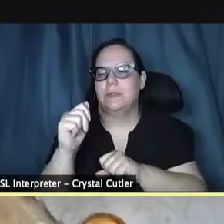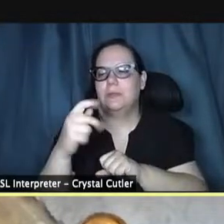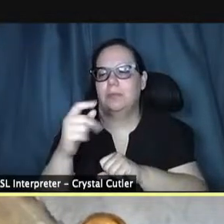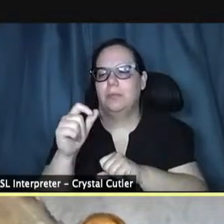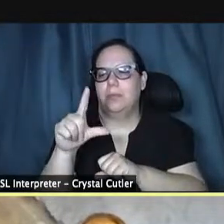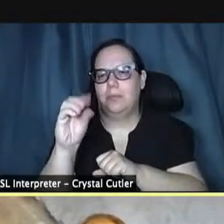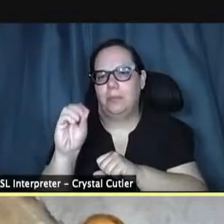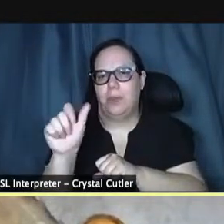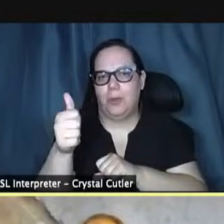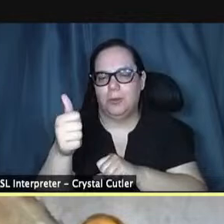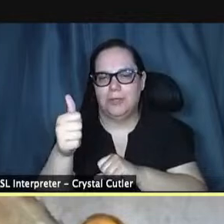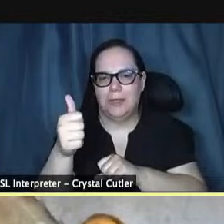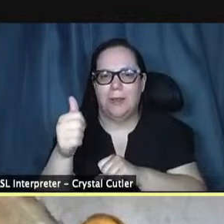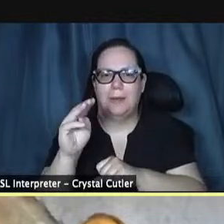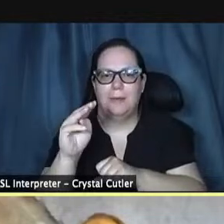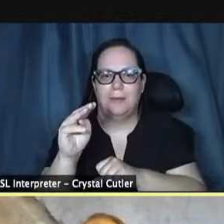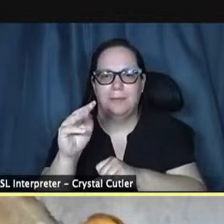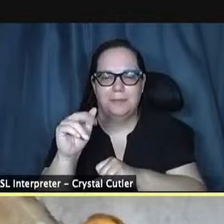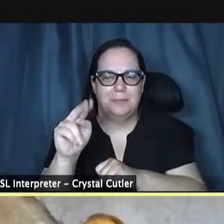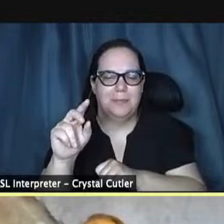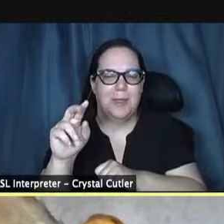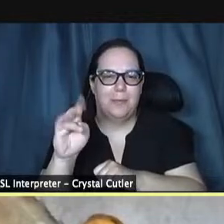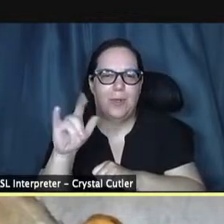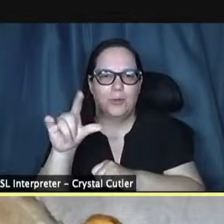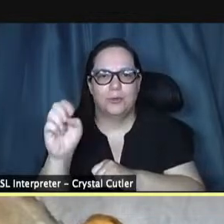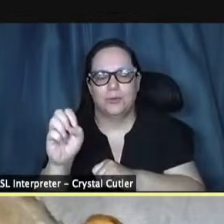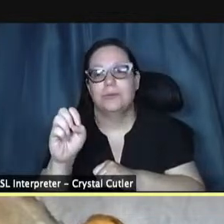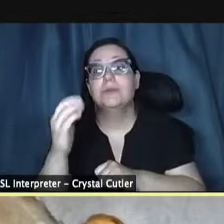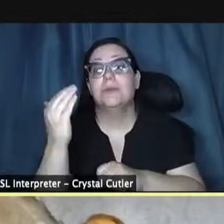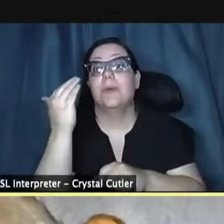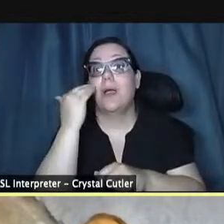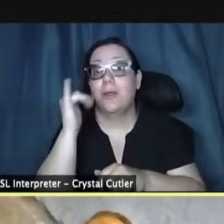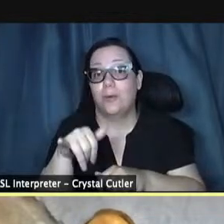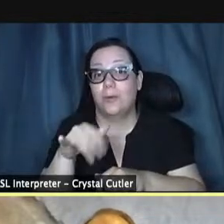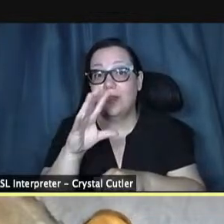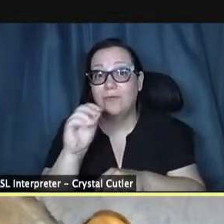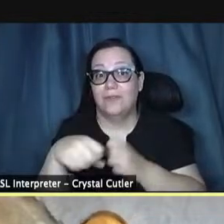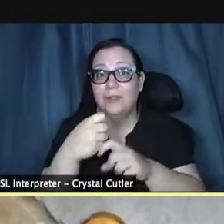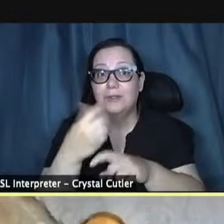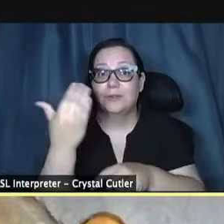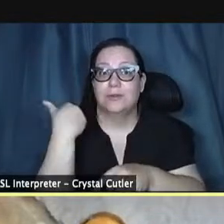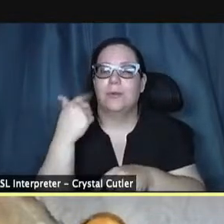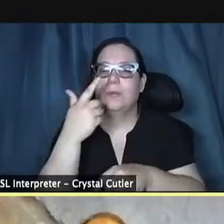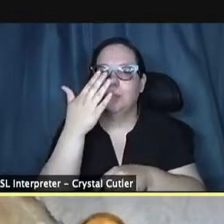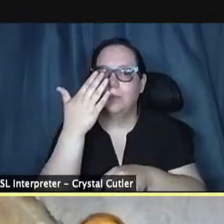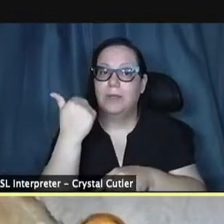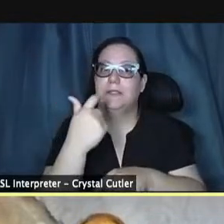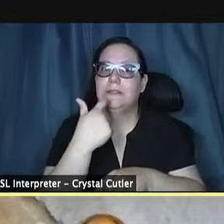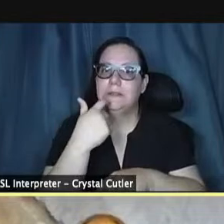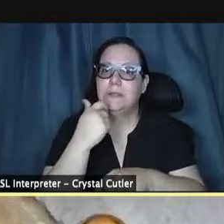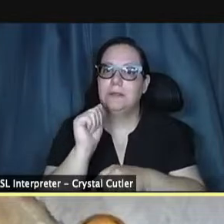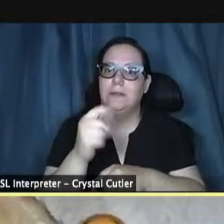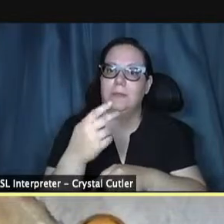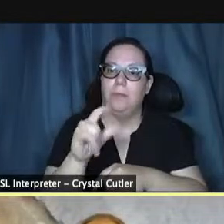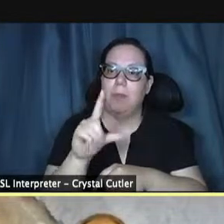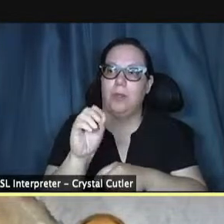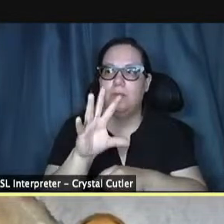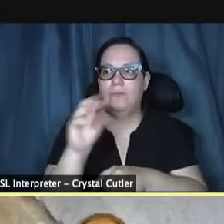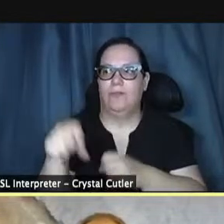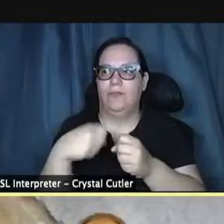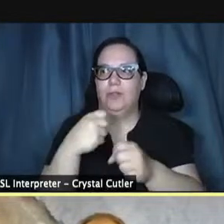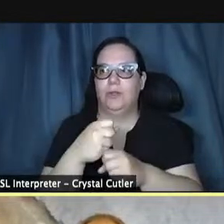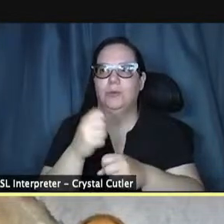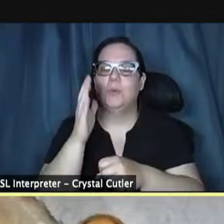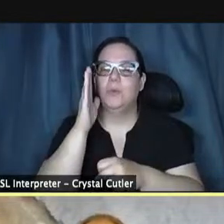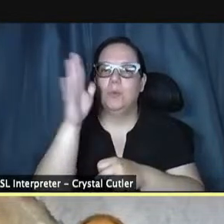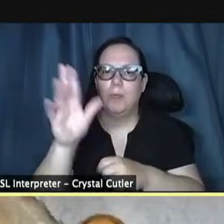it's 50 years ago because one of the information sheets says Apollo 15 is going to lift off on the 26th